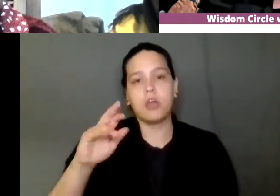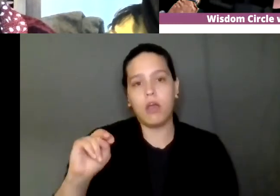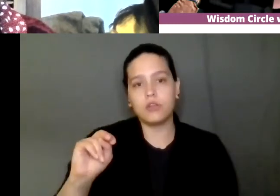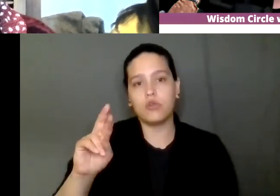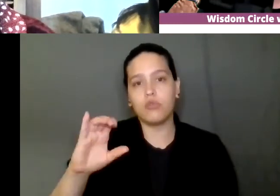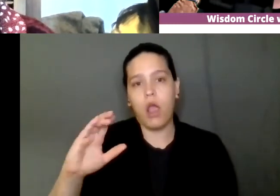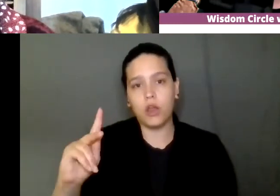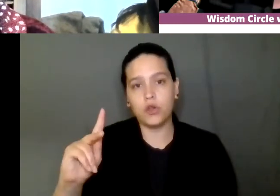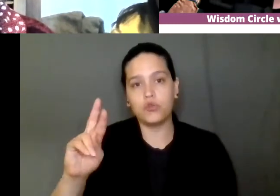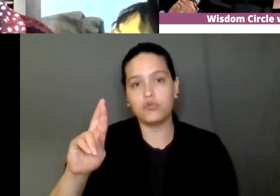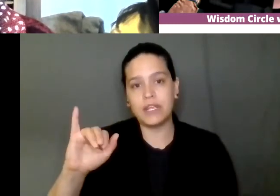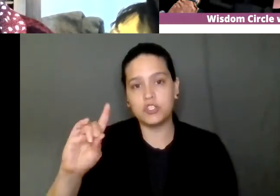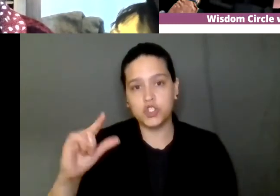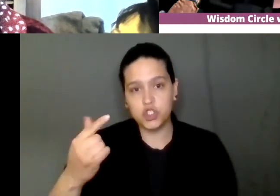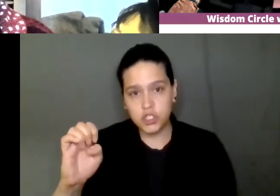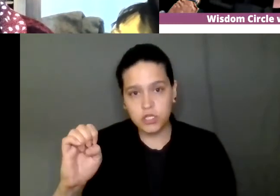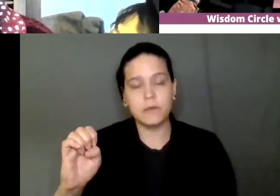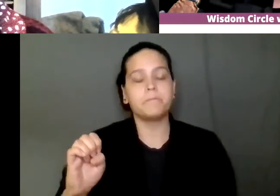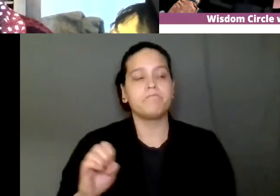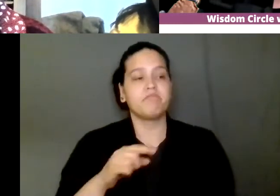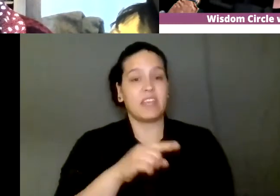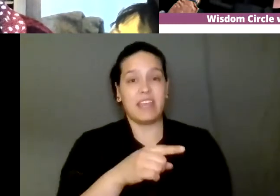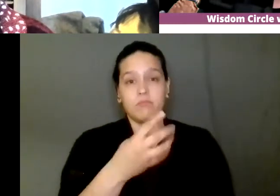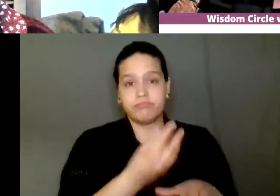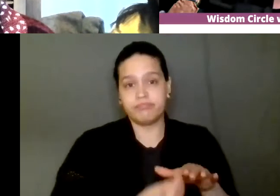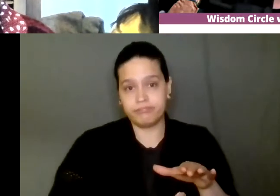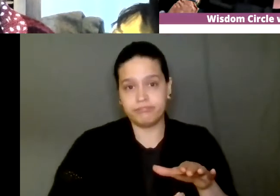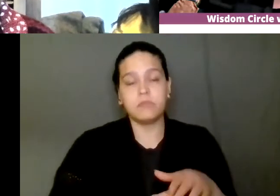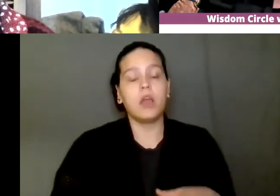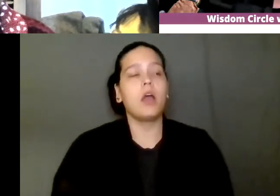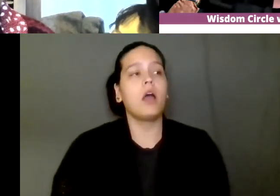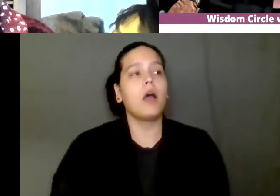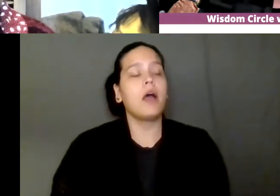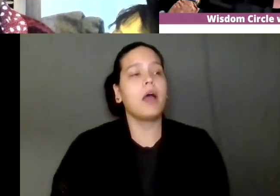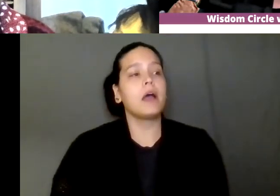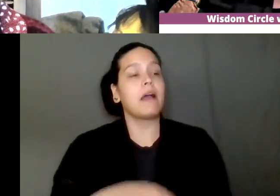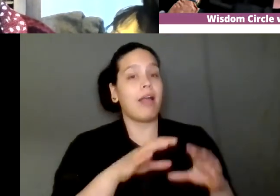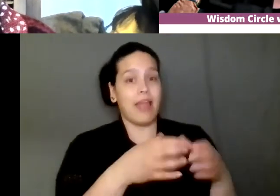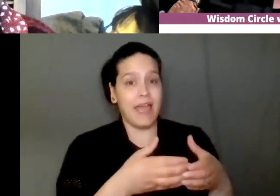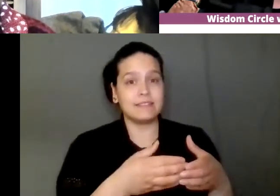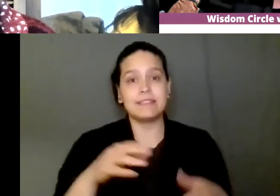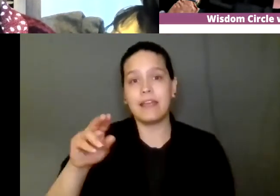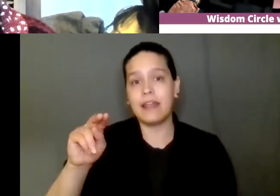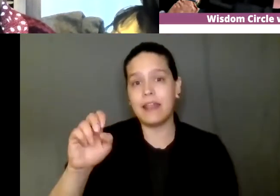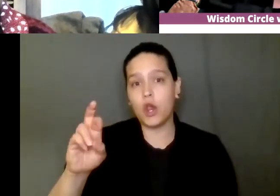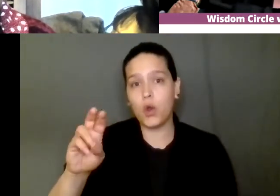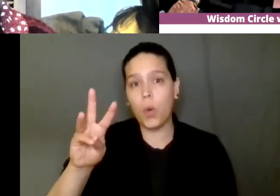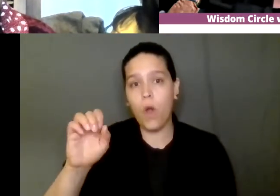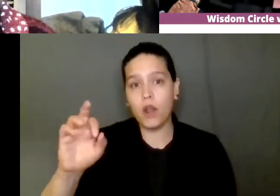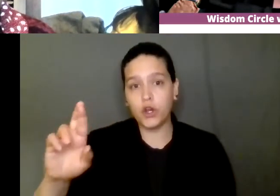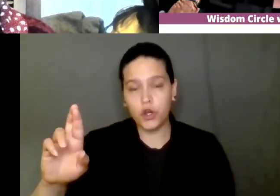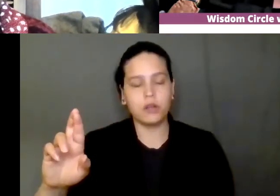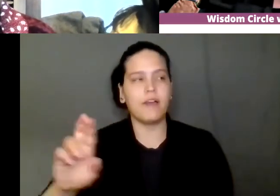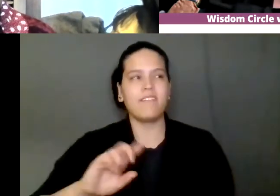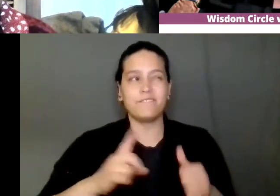her clans are near water, her Our first clans are, they usually come from our